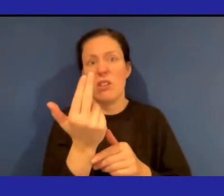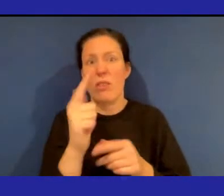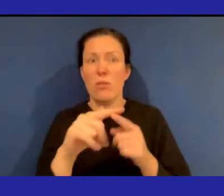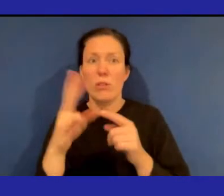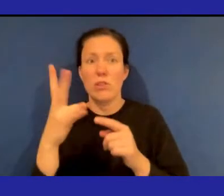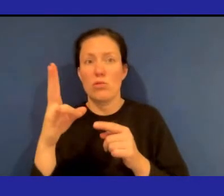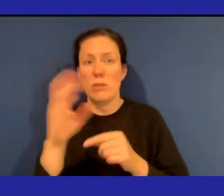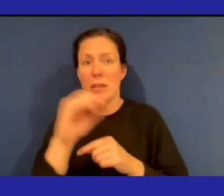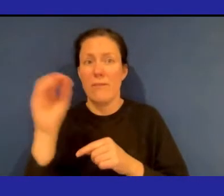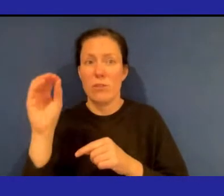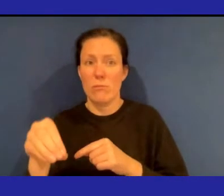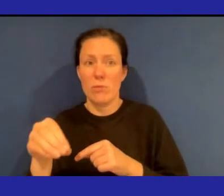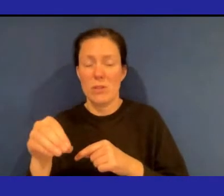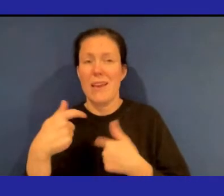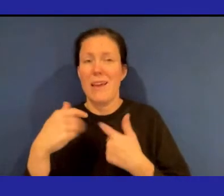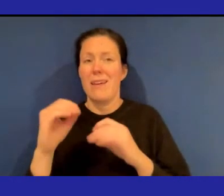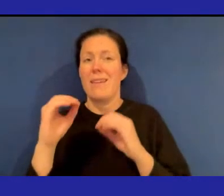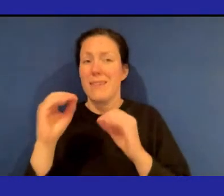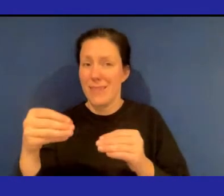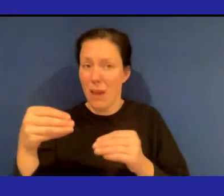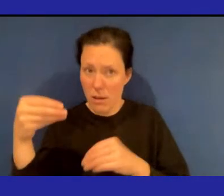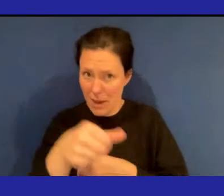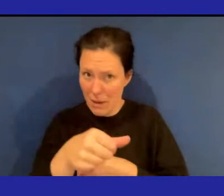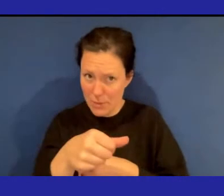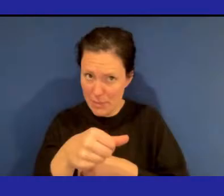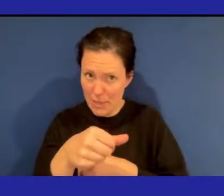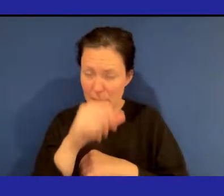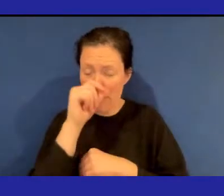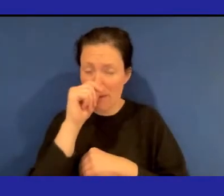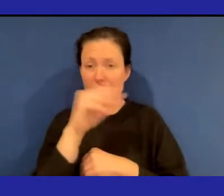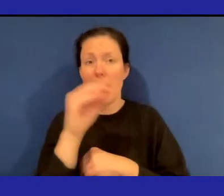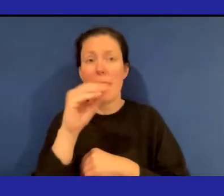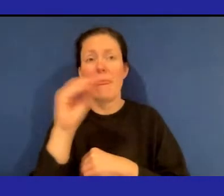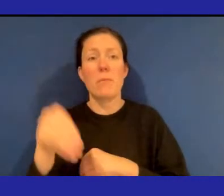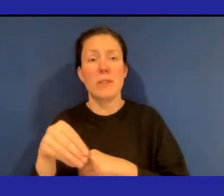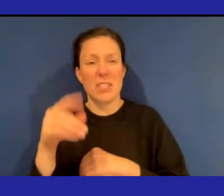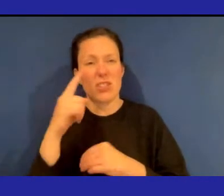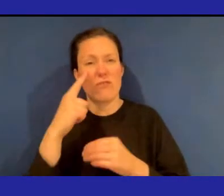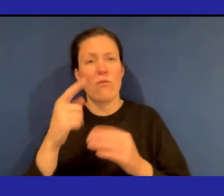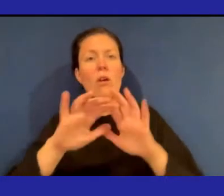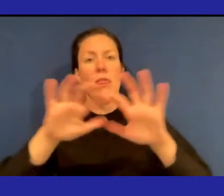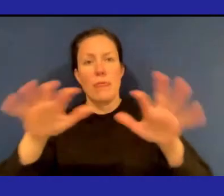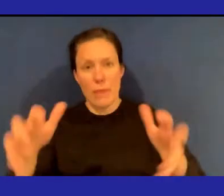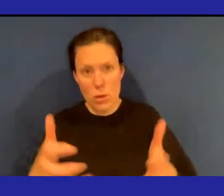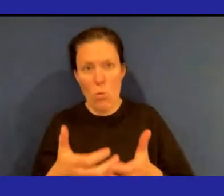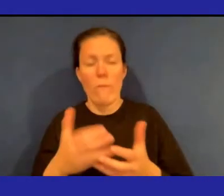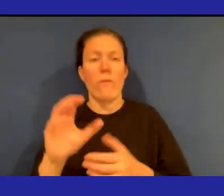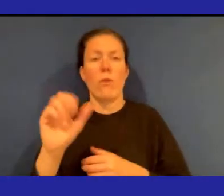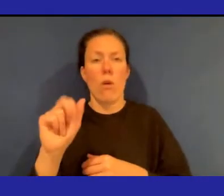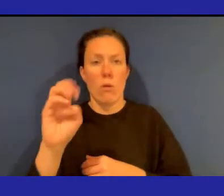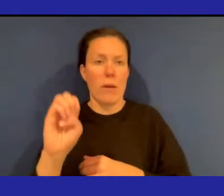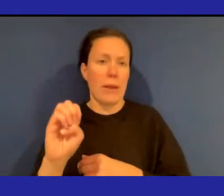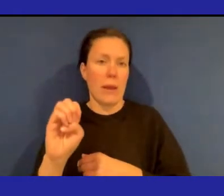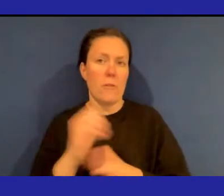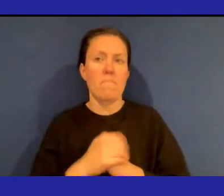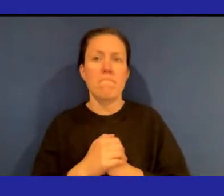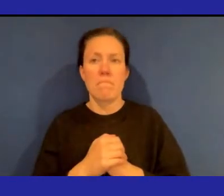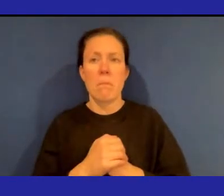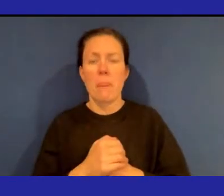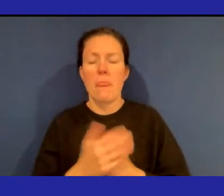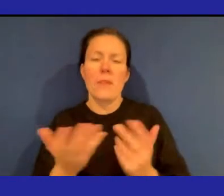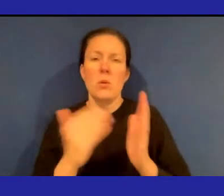uncompensated in our percentage of overall care. So I don't have the